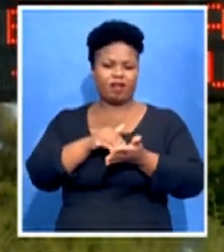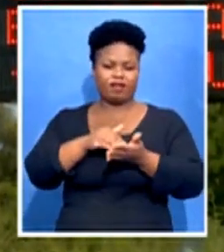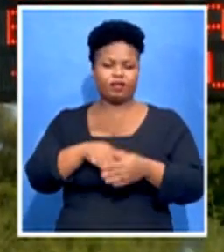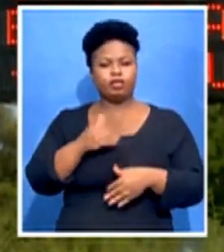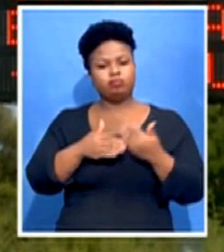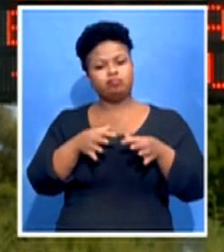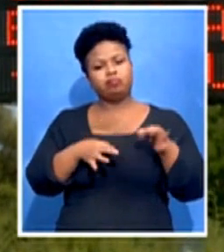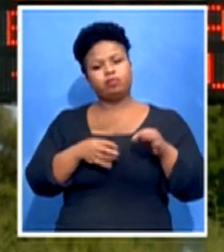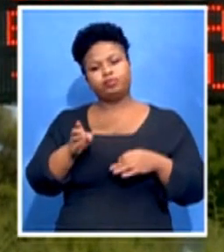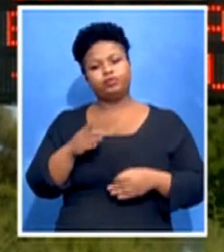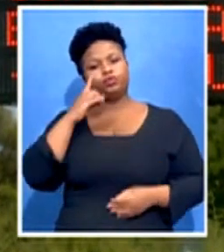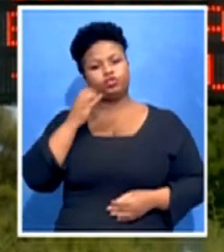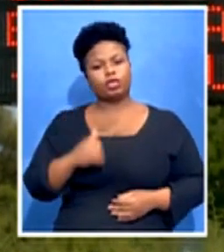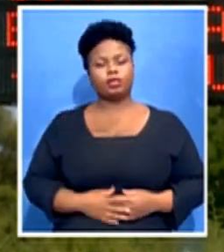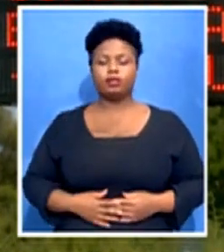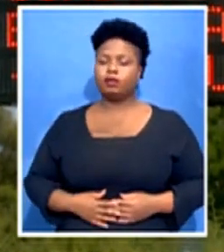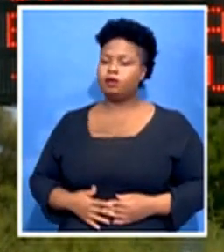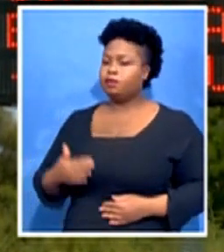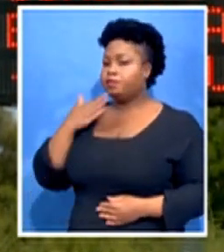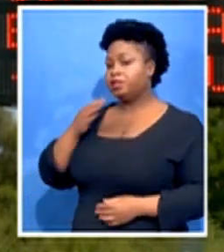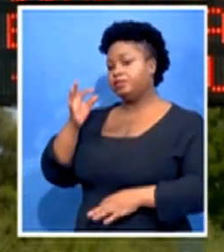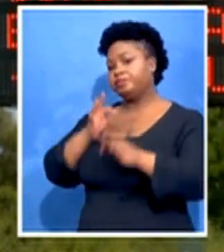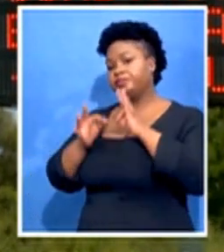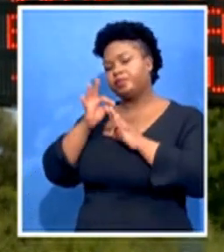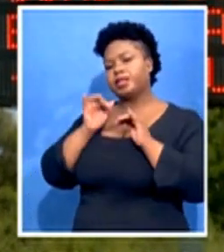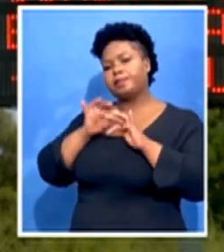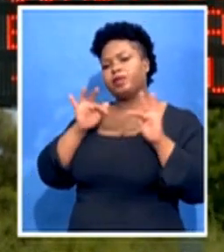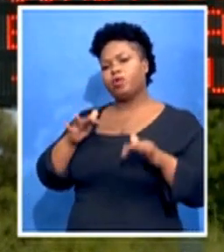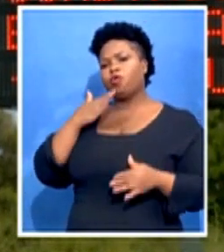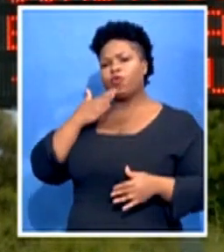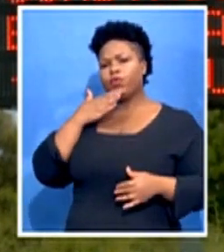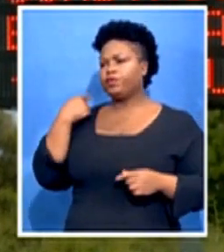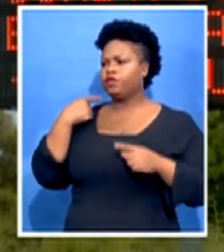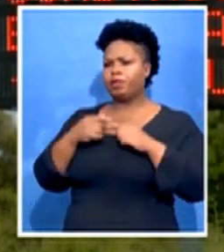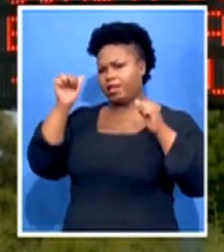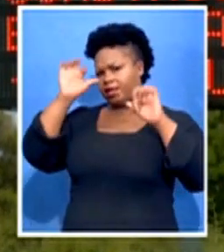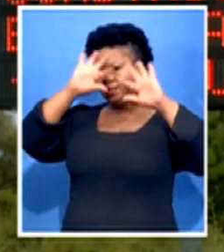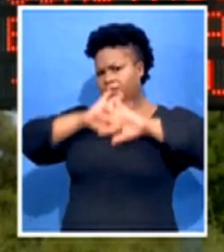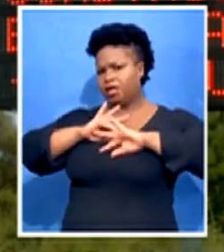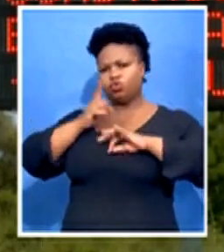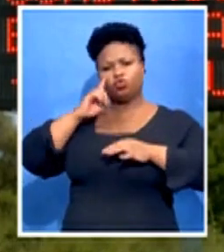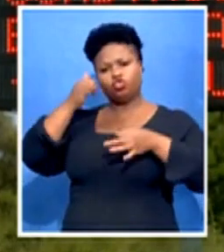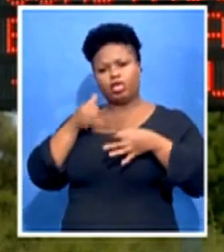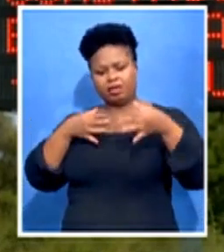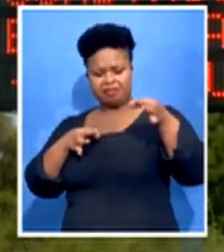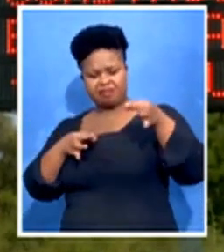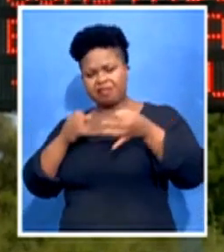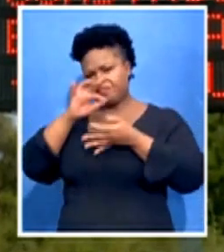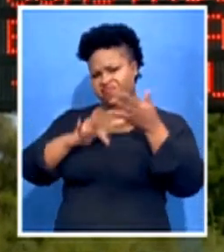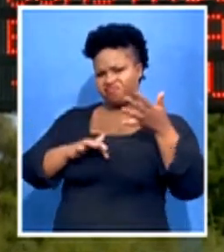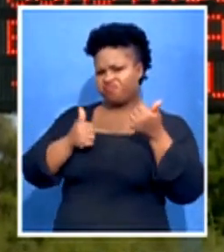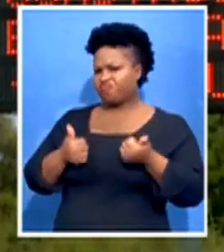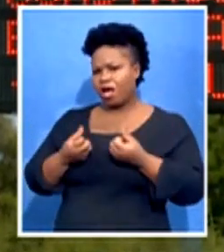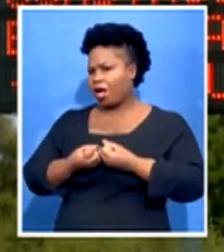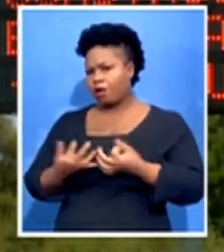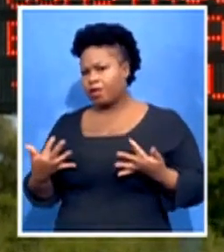about in terms of people that have been processed since last night and also this morning. How many did we see a surge in numbers? Because we